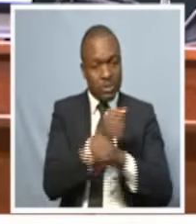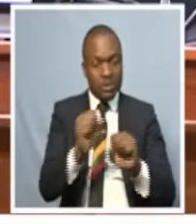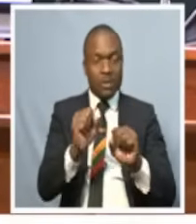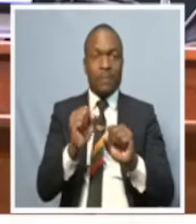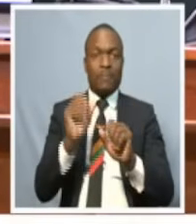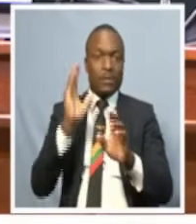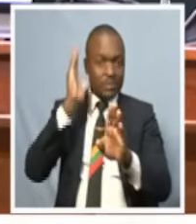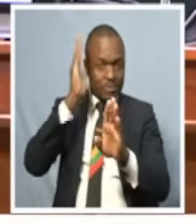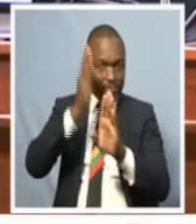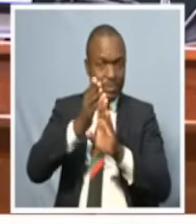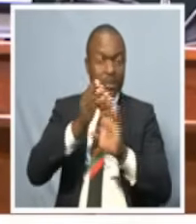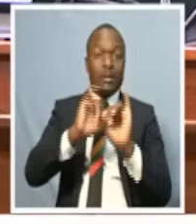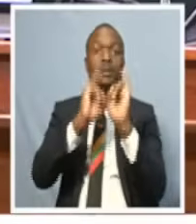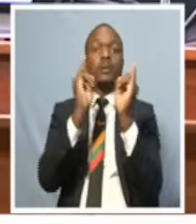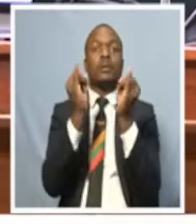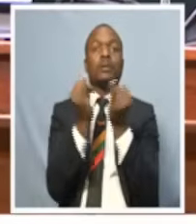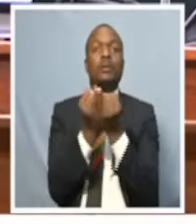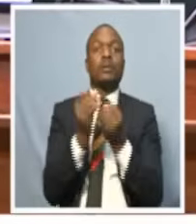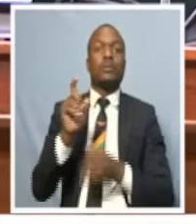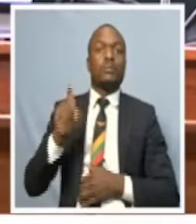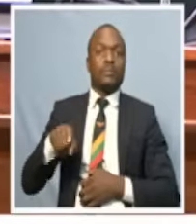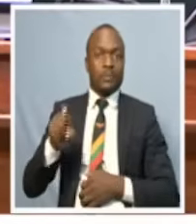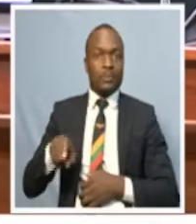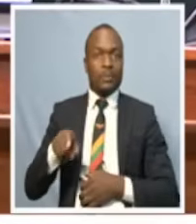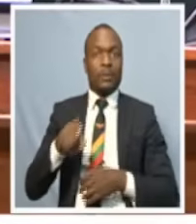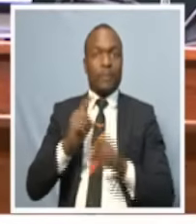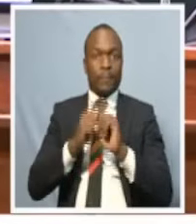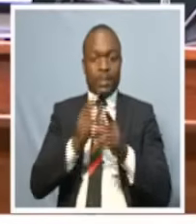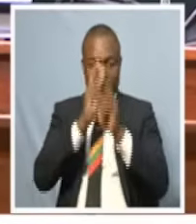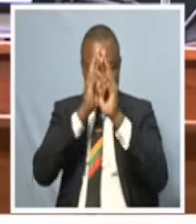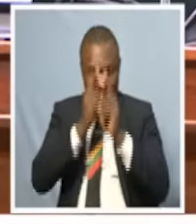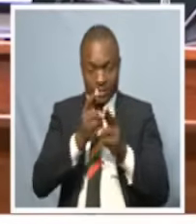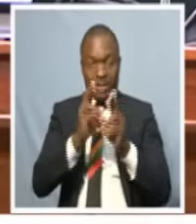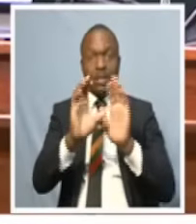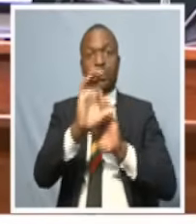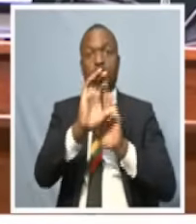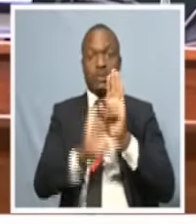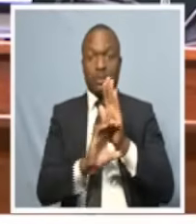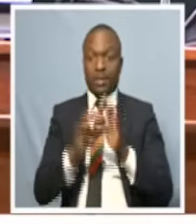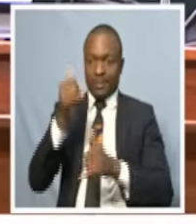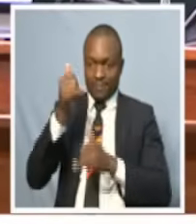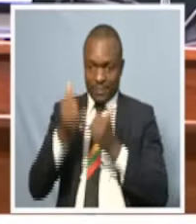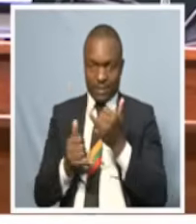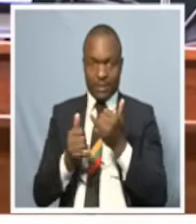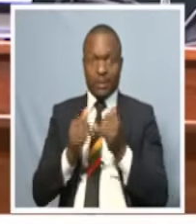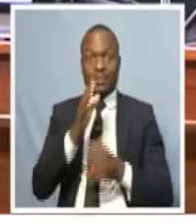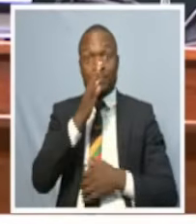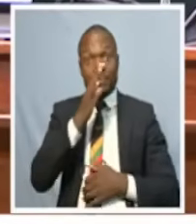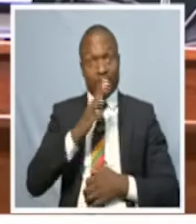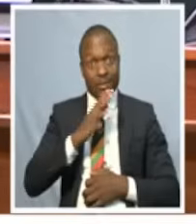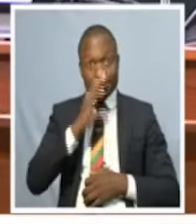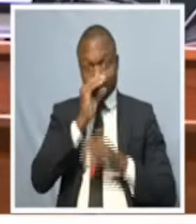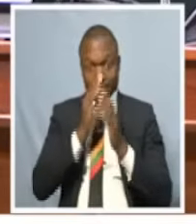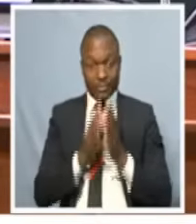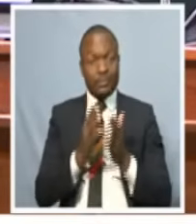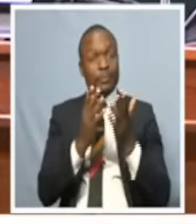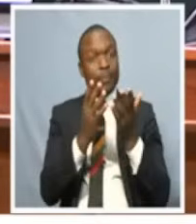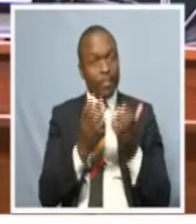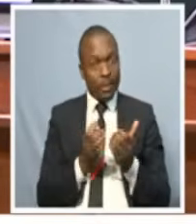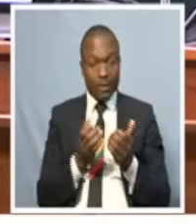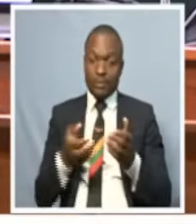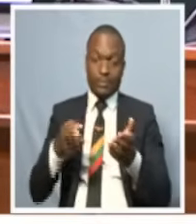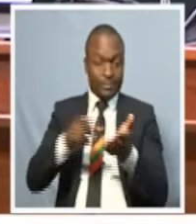specific institutional needs while upholding constitutional provisions. In conclusion, Madam Speaker, I wish